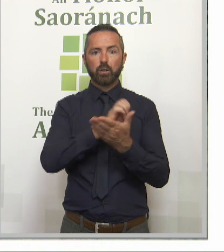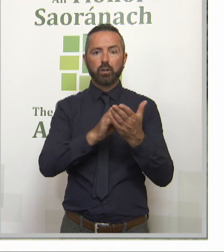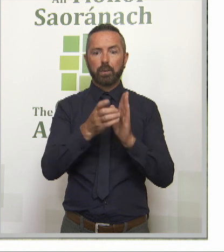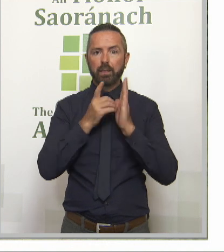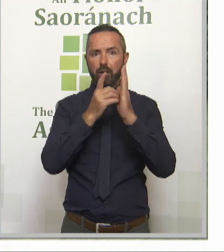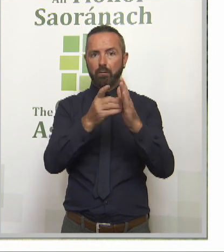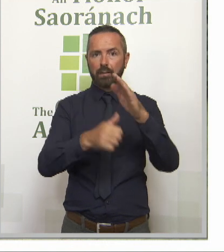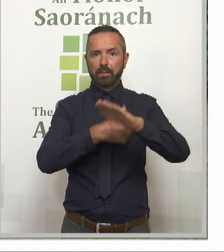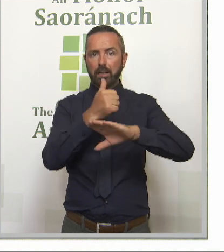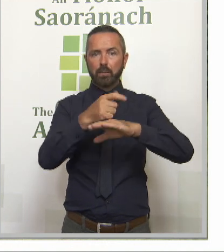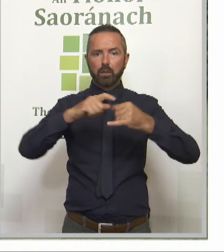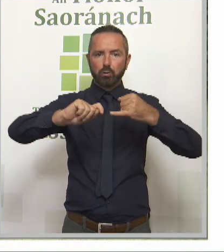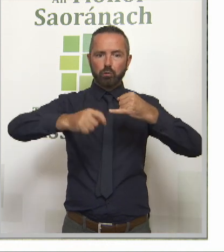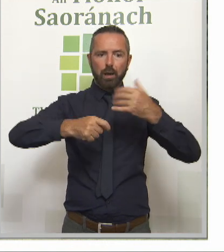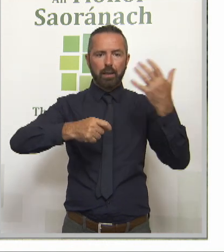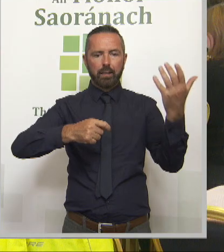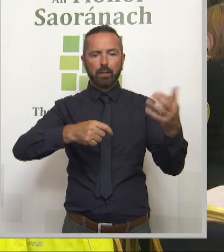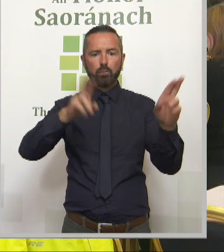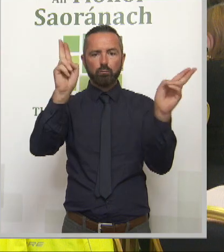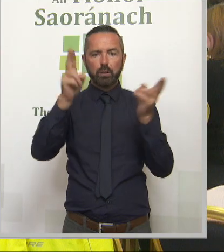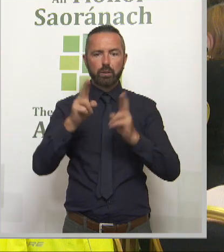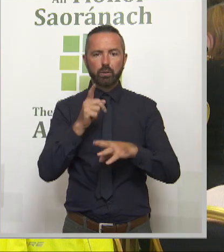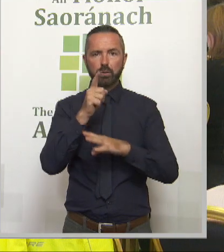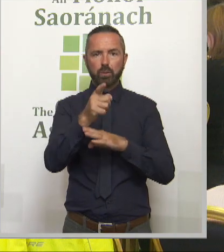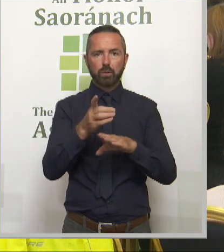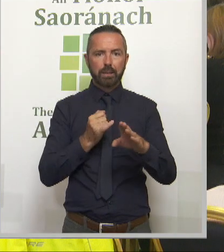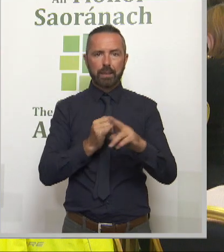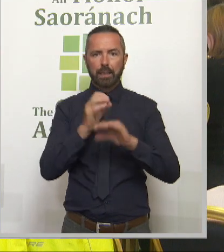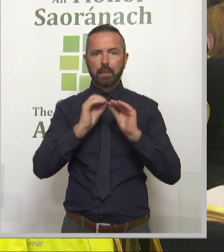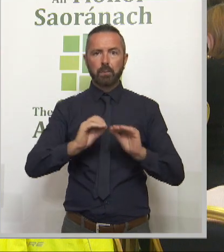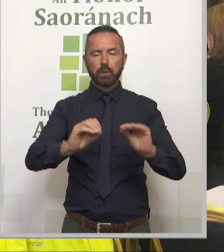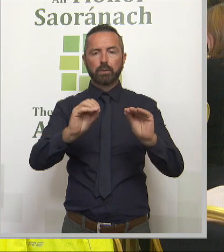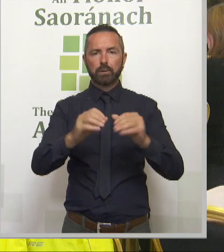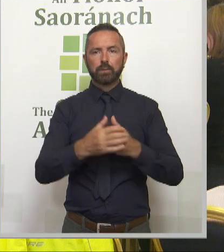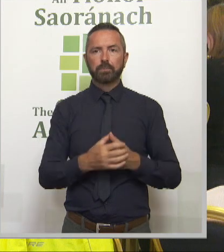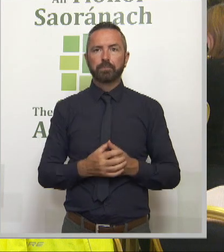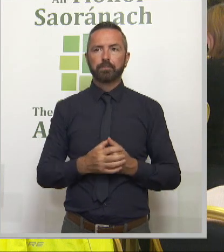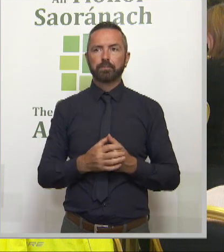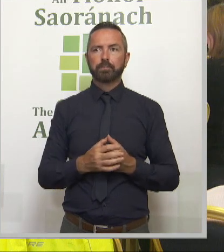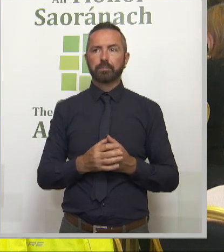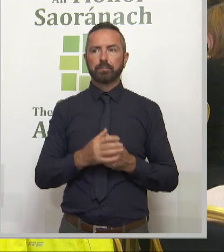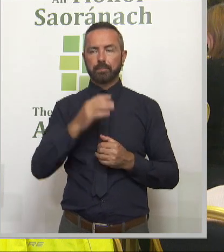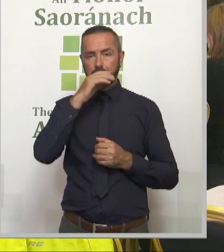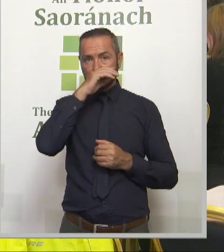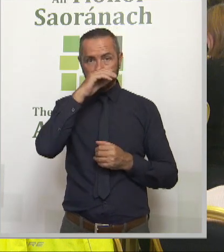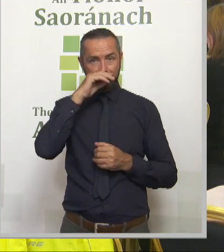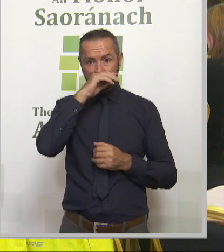in place to try to reduce those inputs and clean up our aquatic ecosystems.